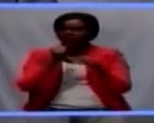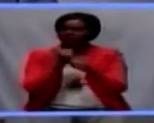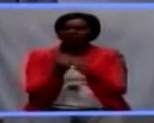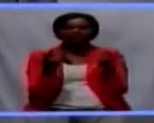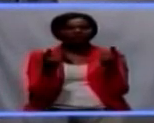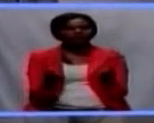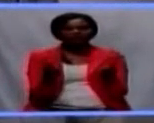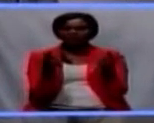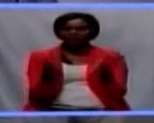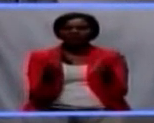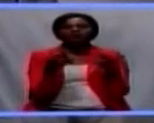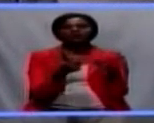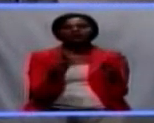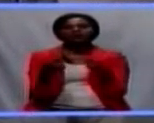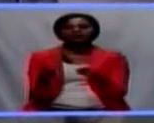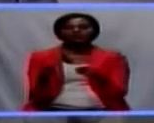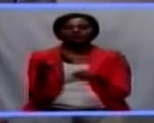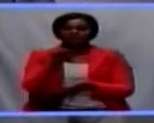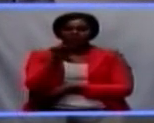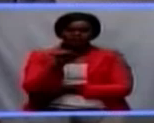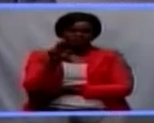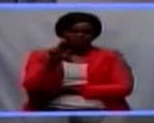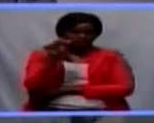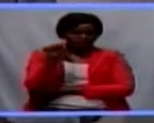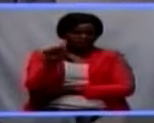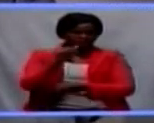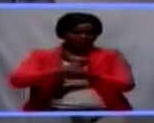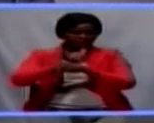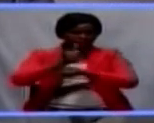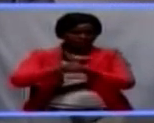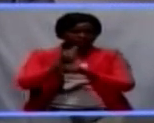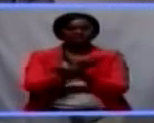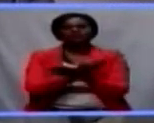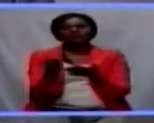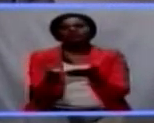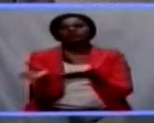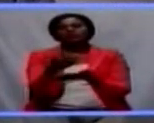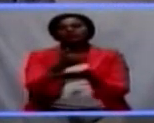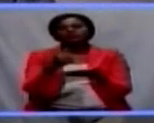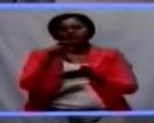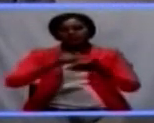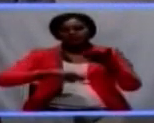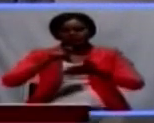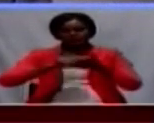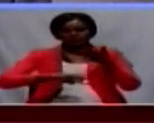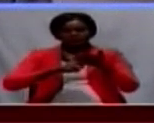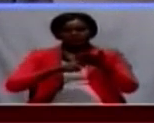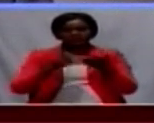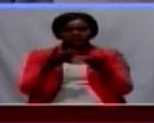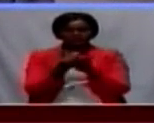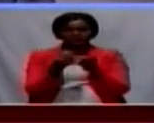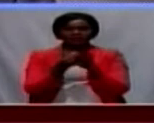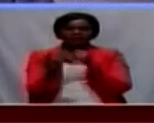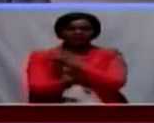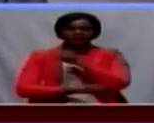being accused of failing to collect tax debt. Right.